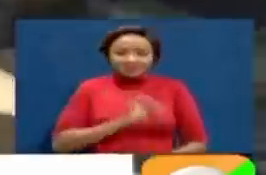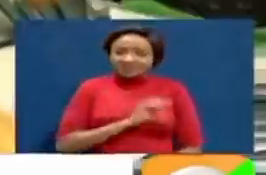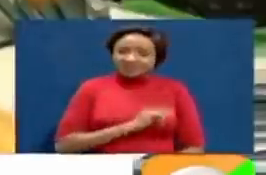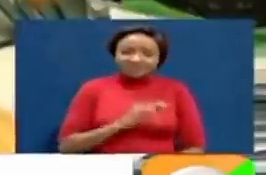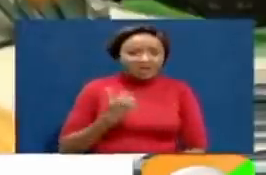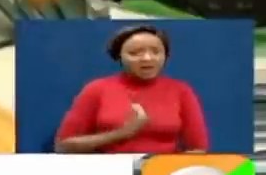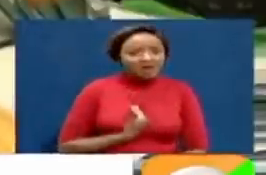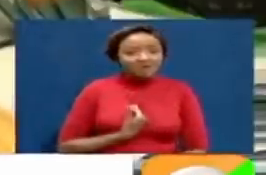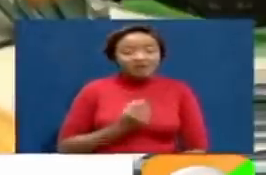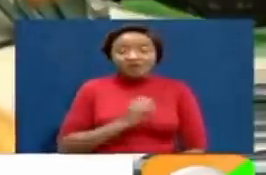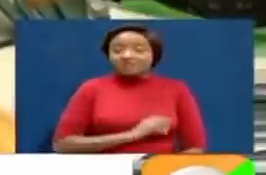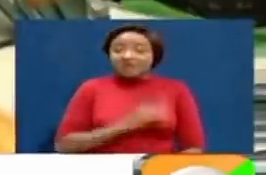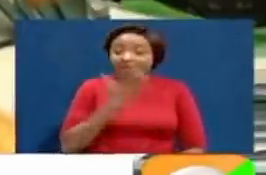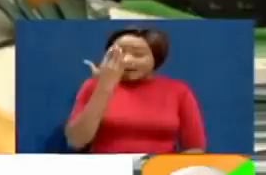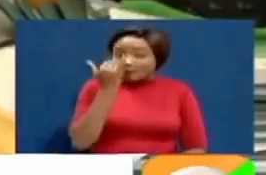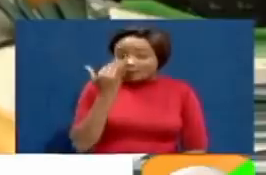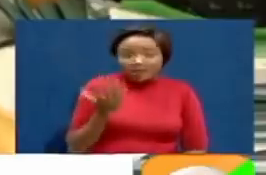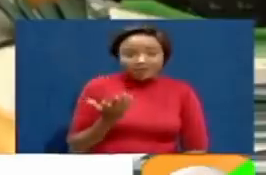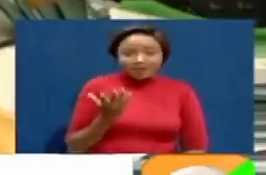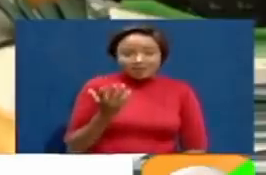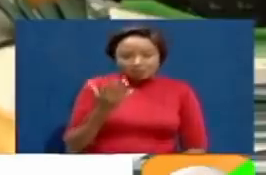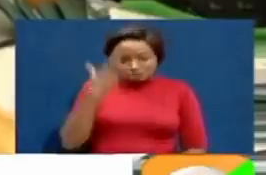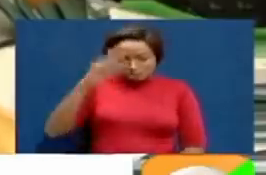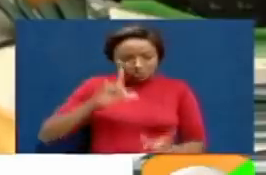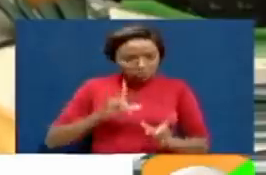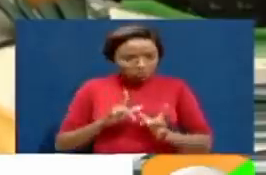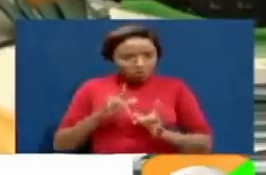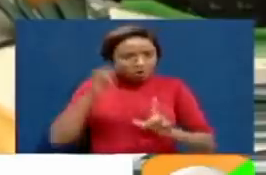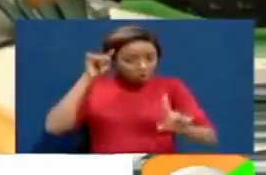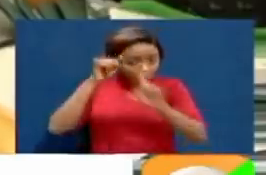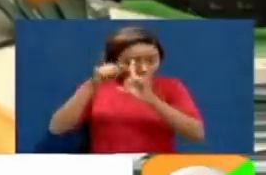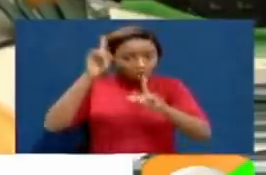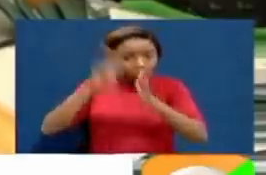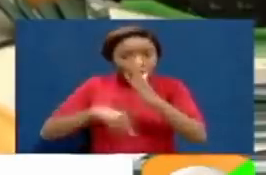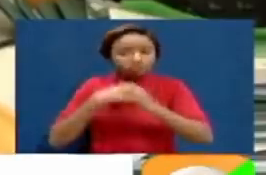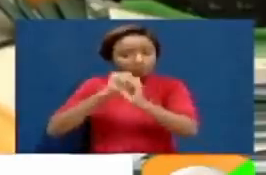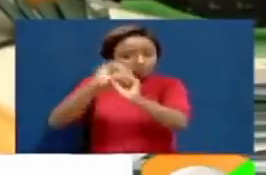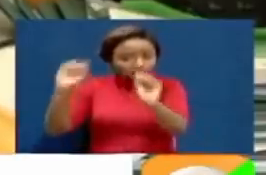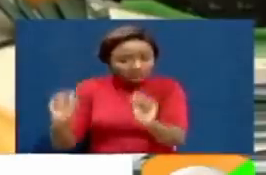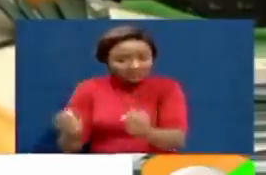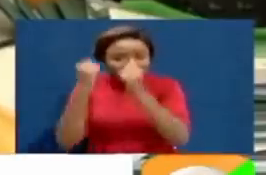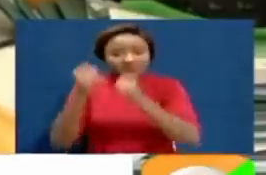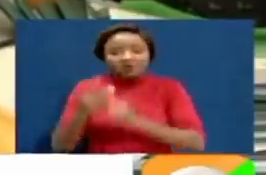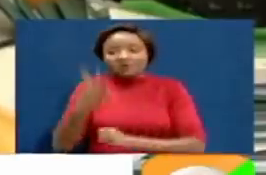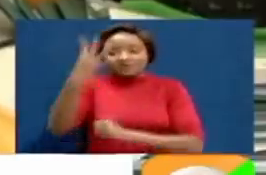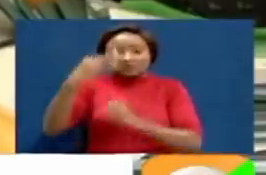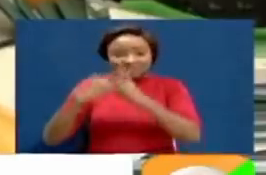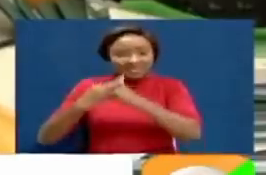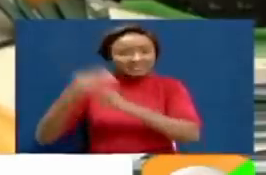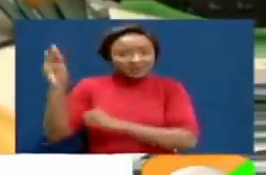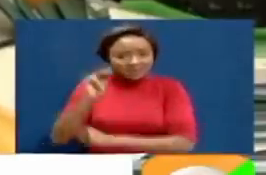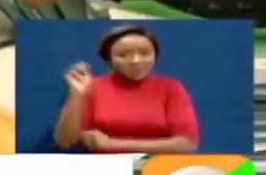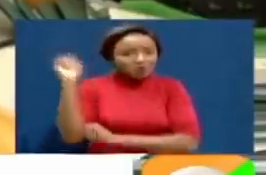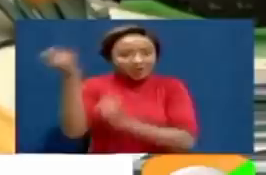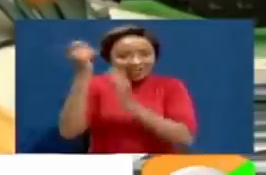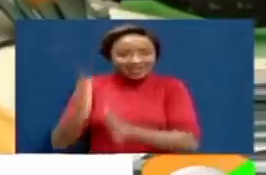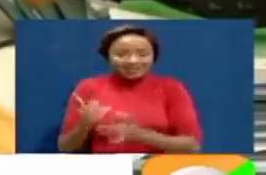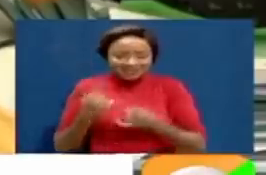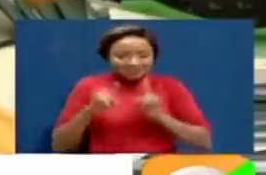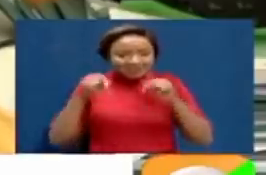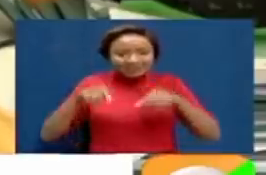especially when he knows that his action to save 48 million Kenyans has been construed to be an